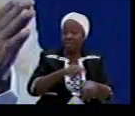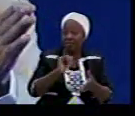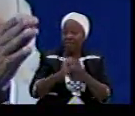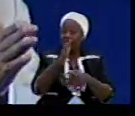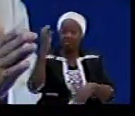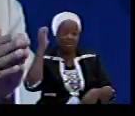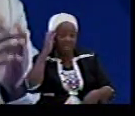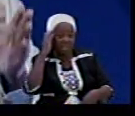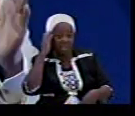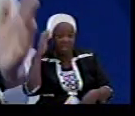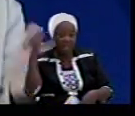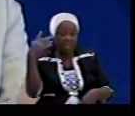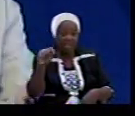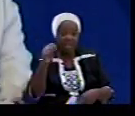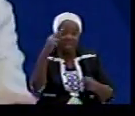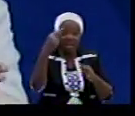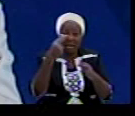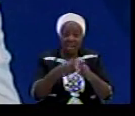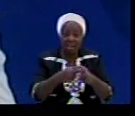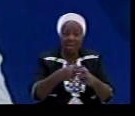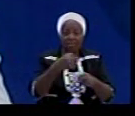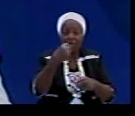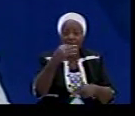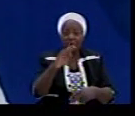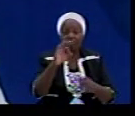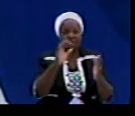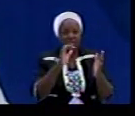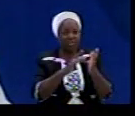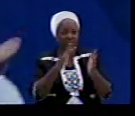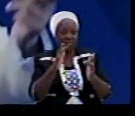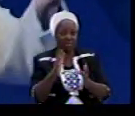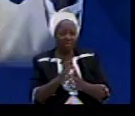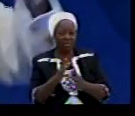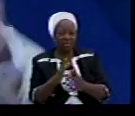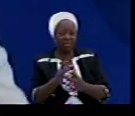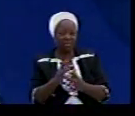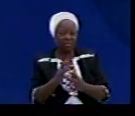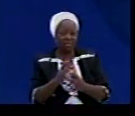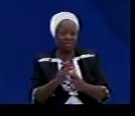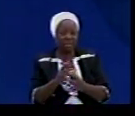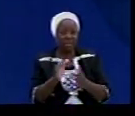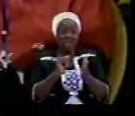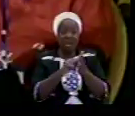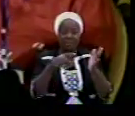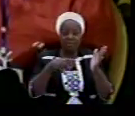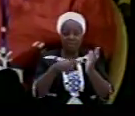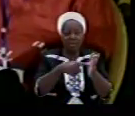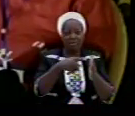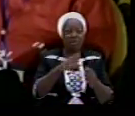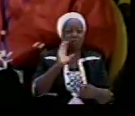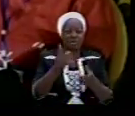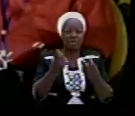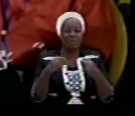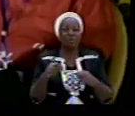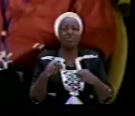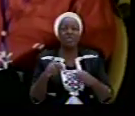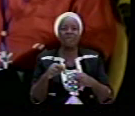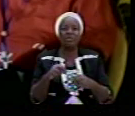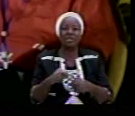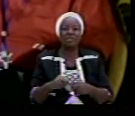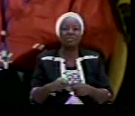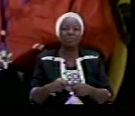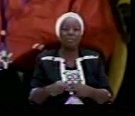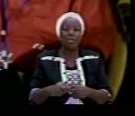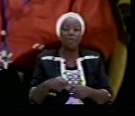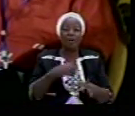the name of Jesus, that manifestation will come. All that